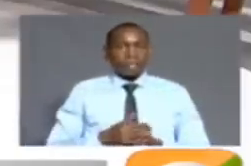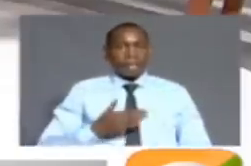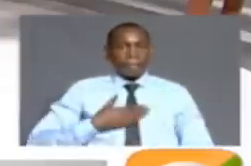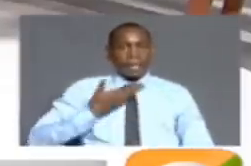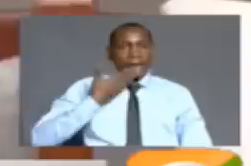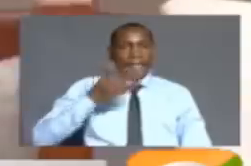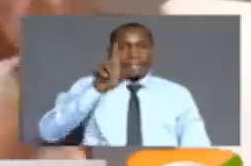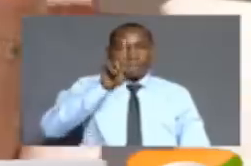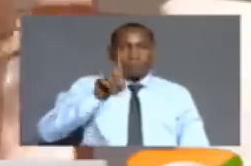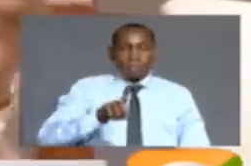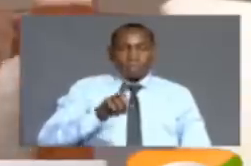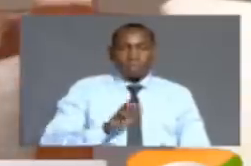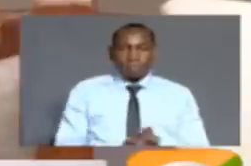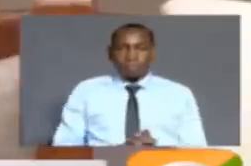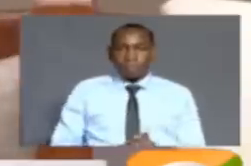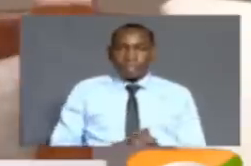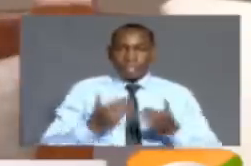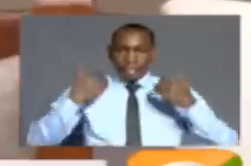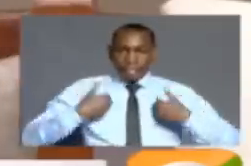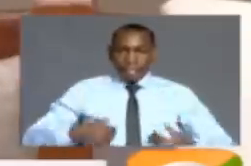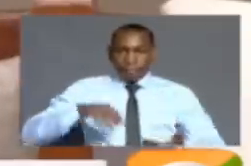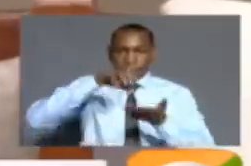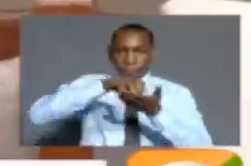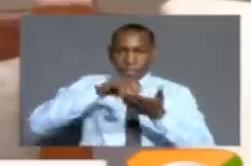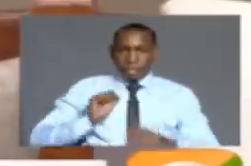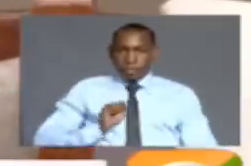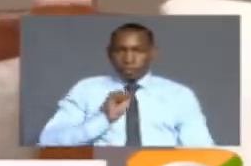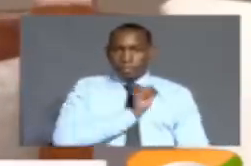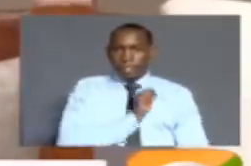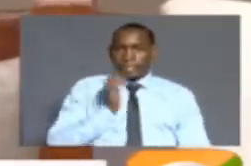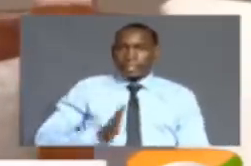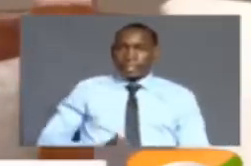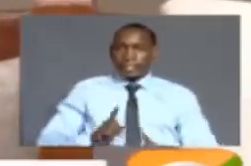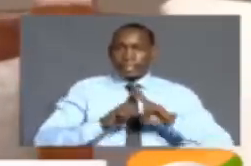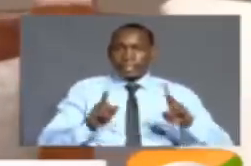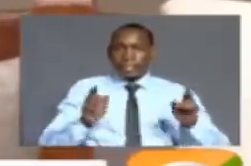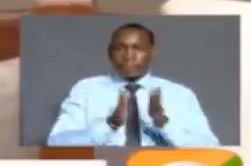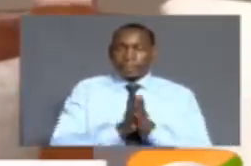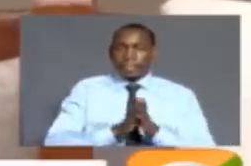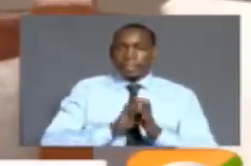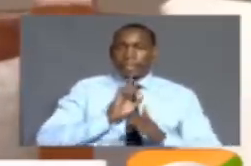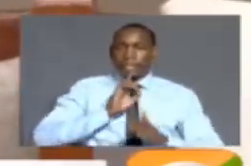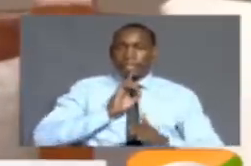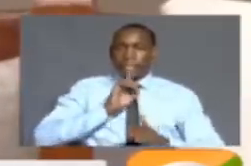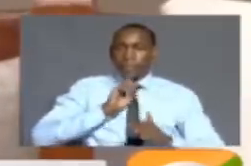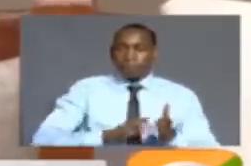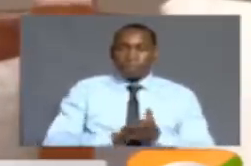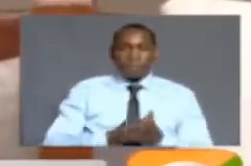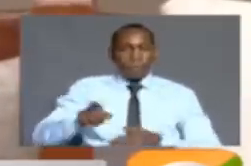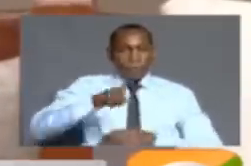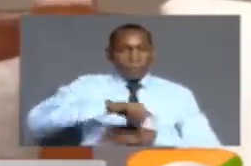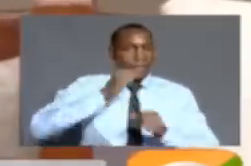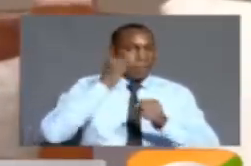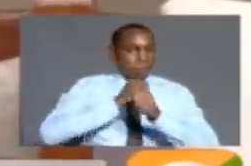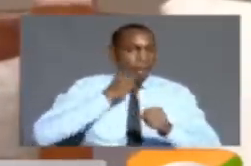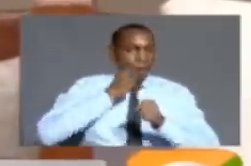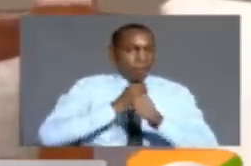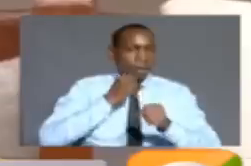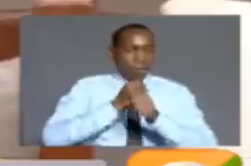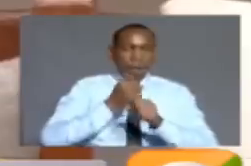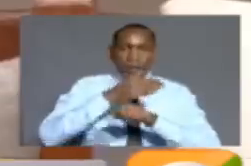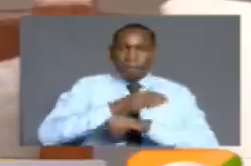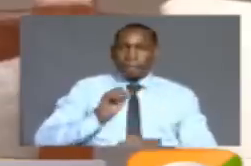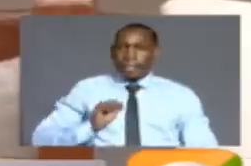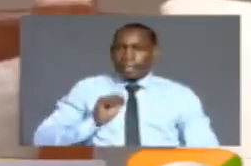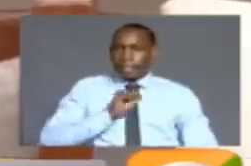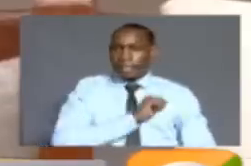that question in my position as a senator. What I'll start with is tell them that we are going to work very hard as a House, a Senate, to make